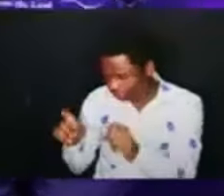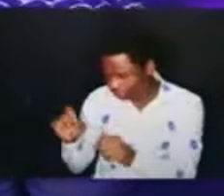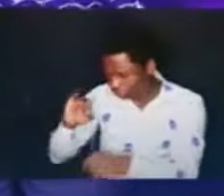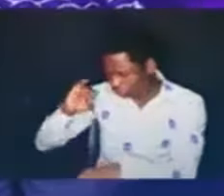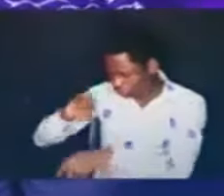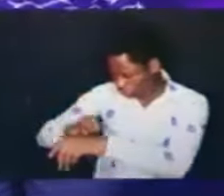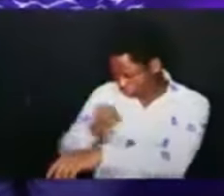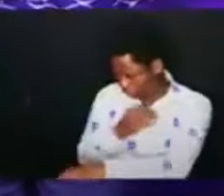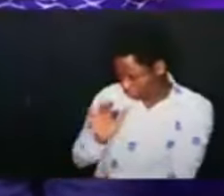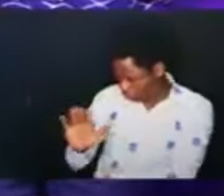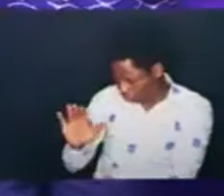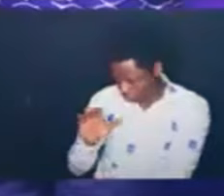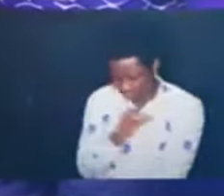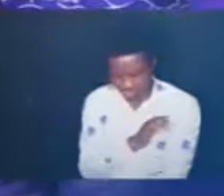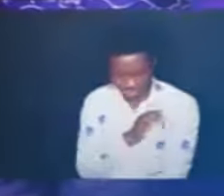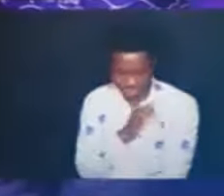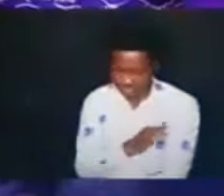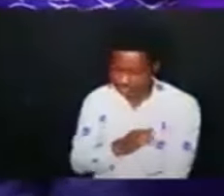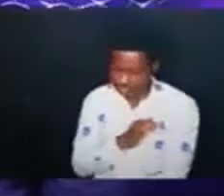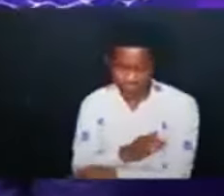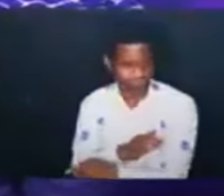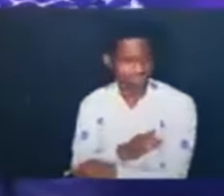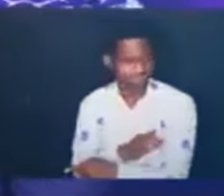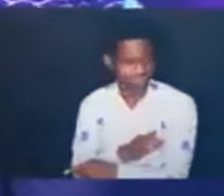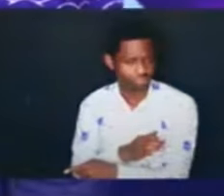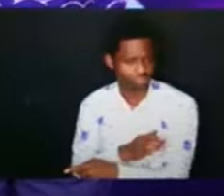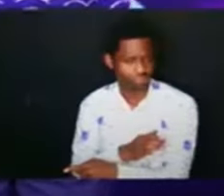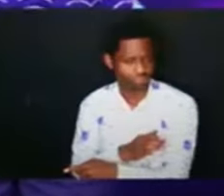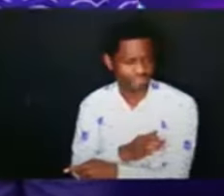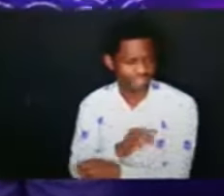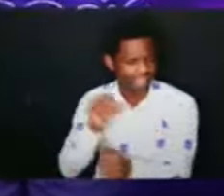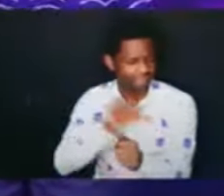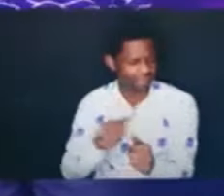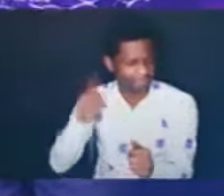character. All we need to always hold on to is